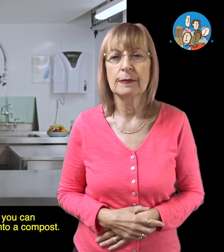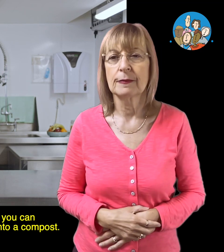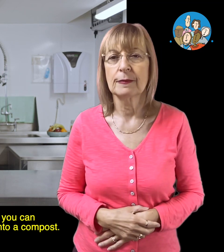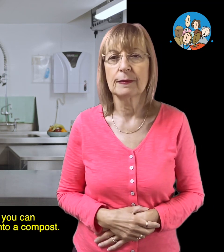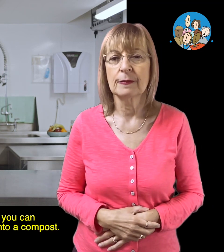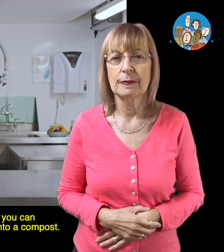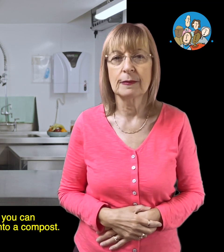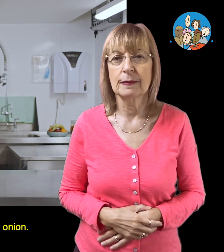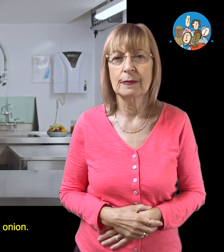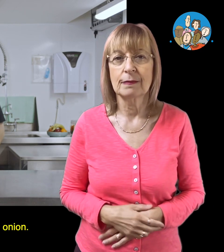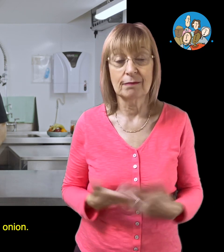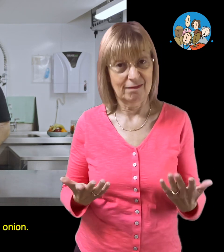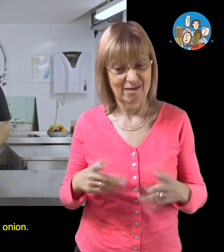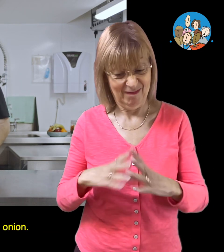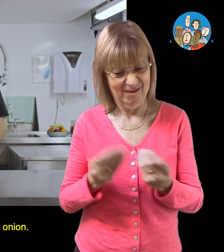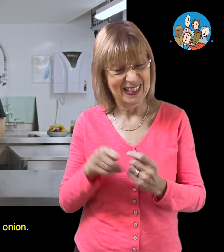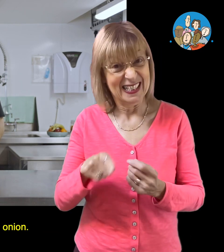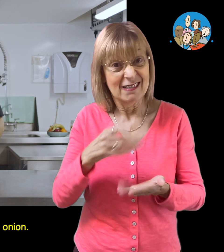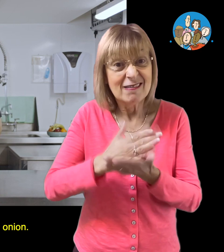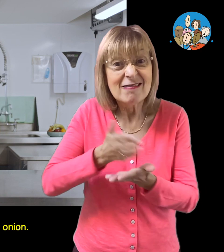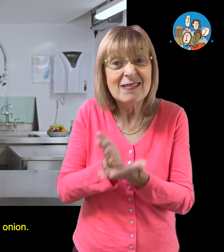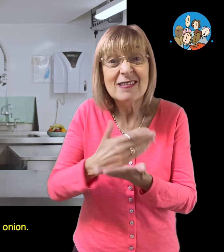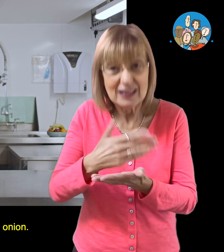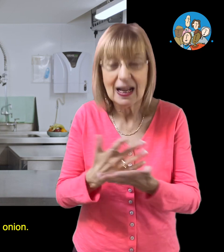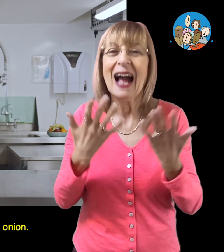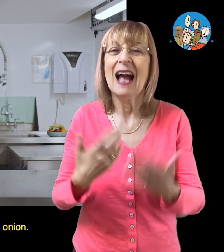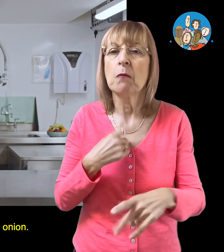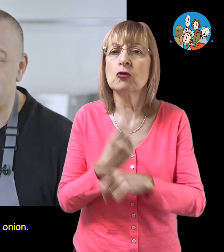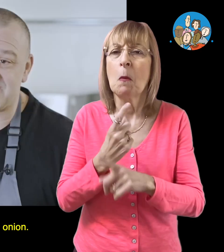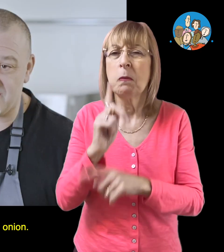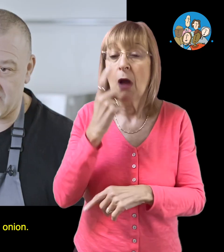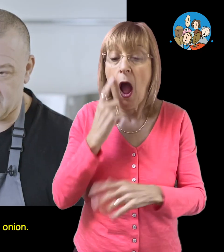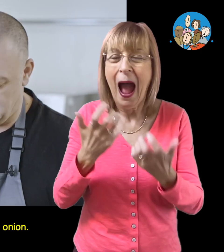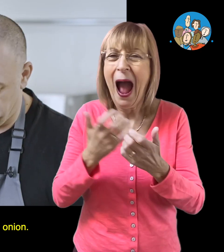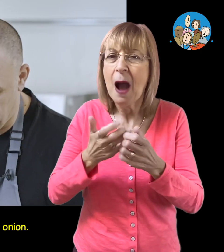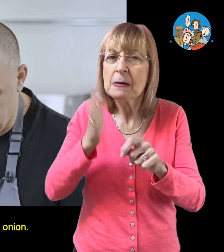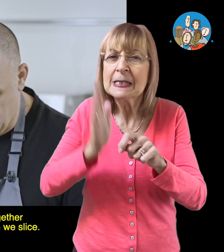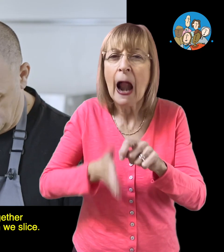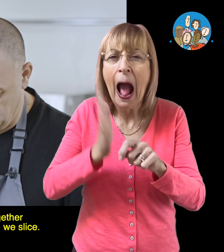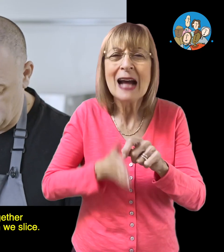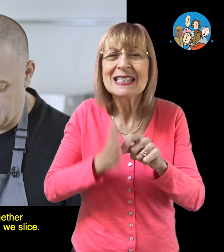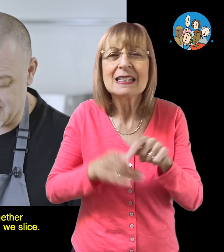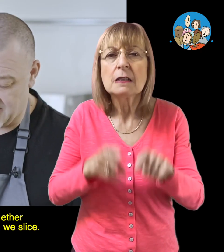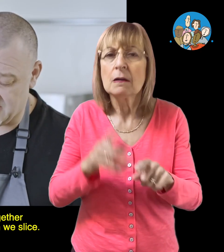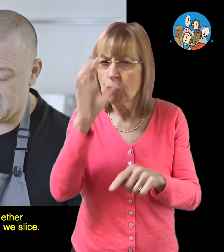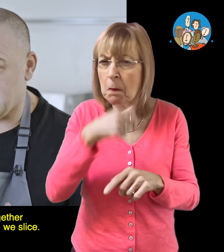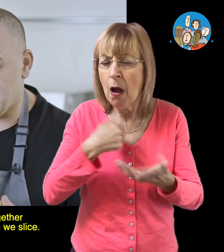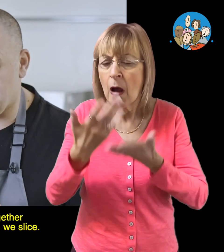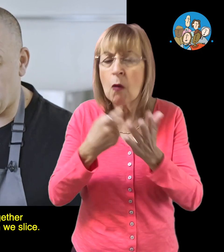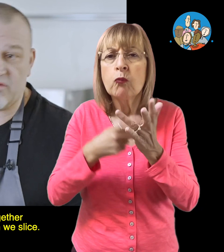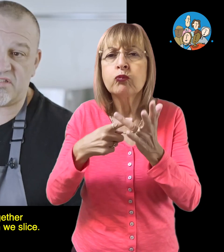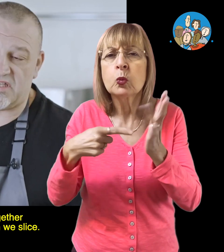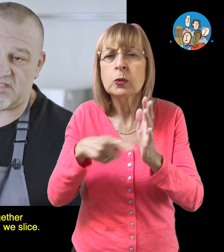put into a compost. So that's dicing. Now we're going to look at how to slice an onion. So like I said,